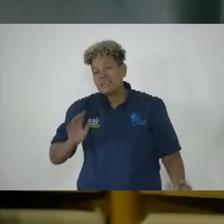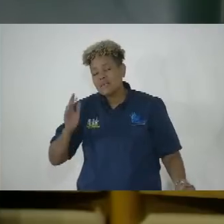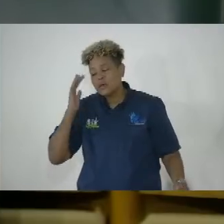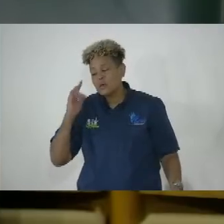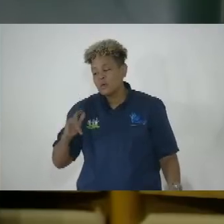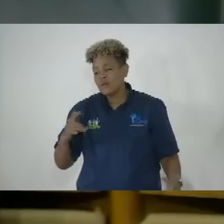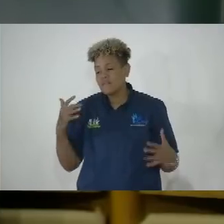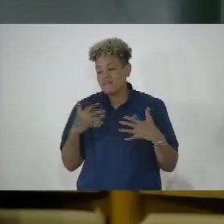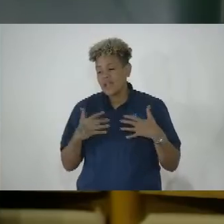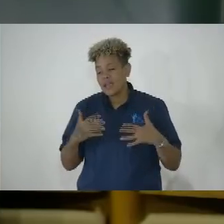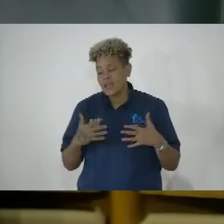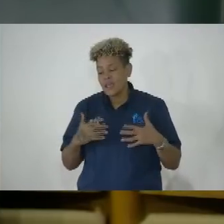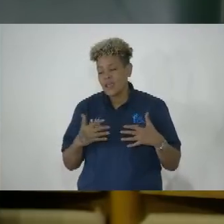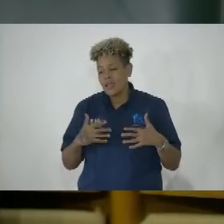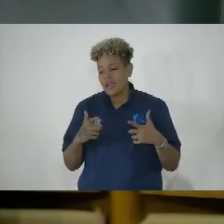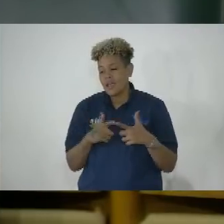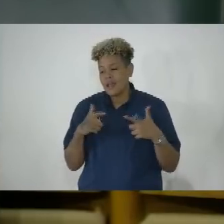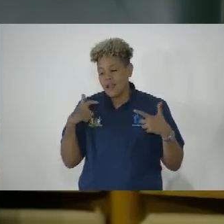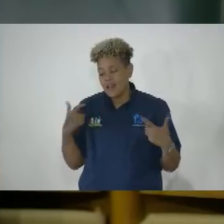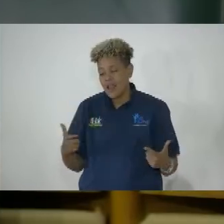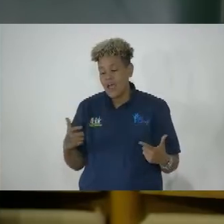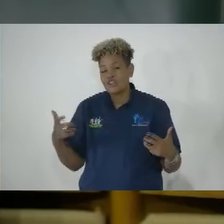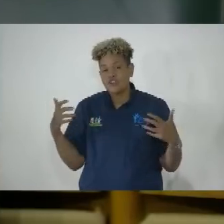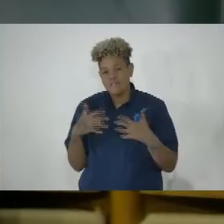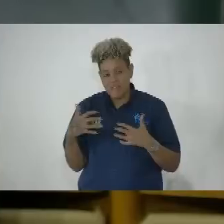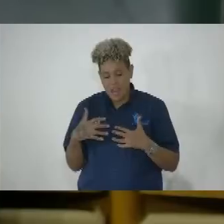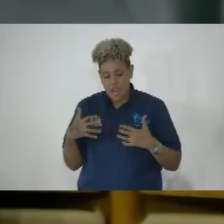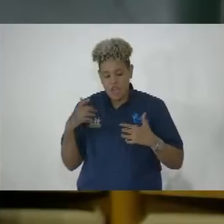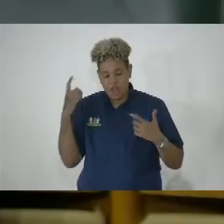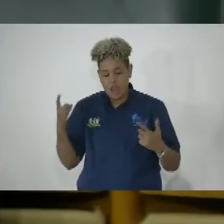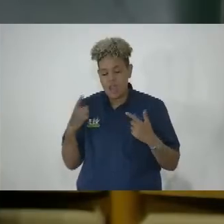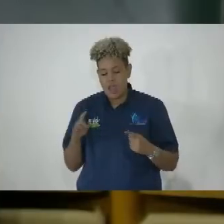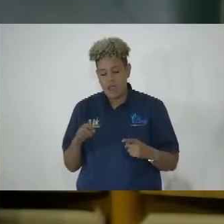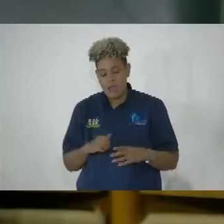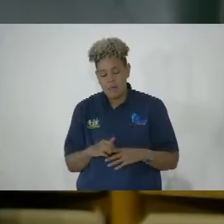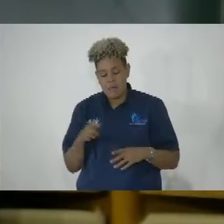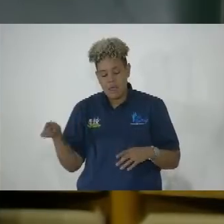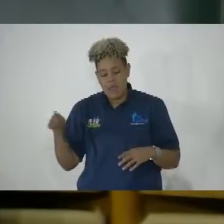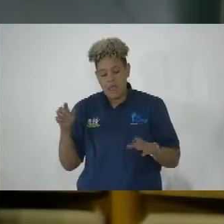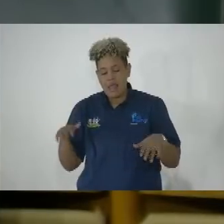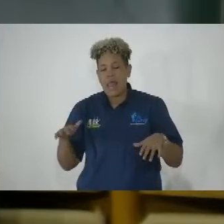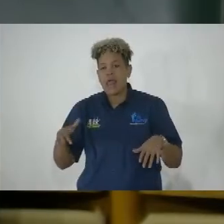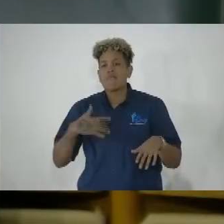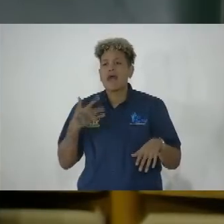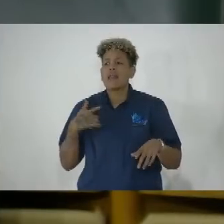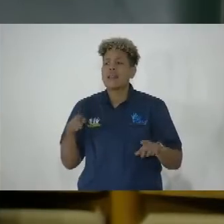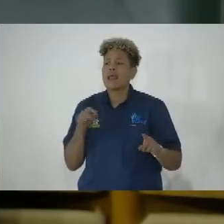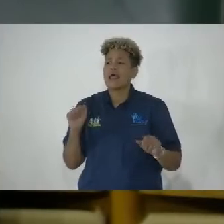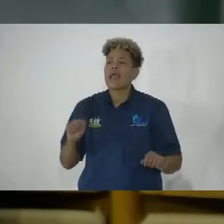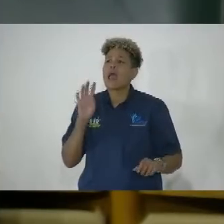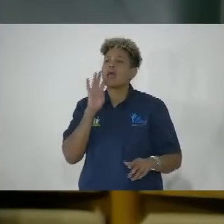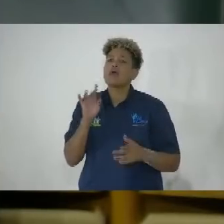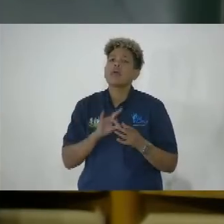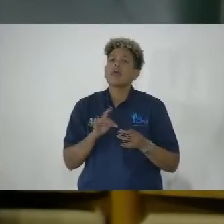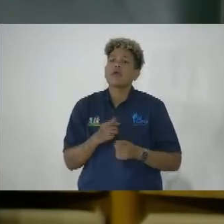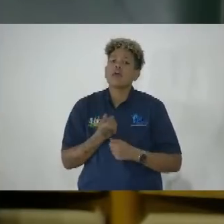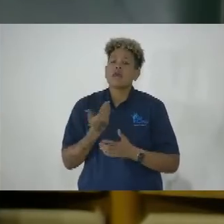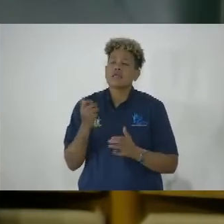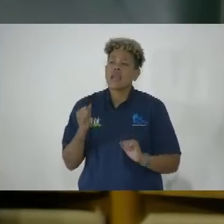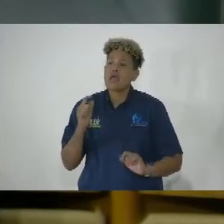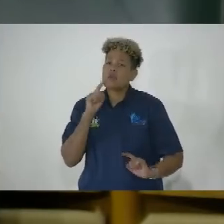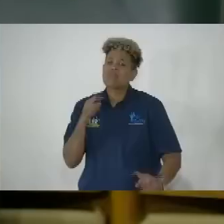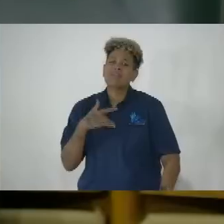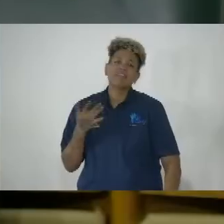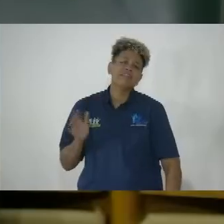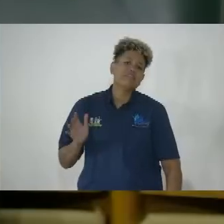fear, largely fear, Mr. President. They have not felt that they can speak out, that they can report, they can